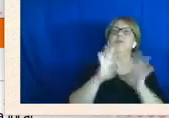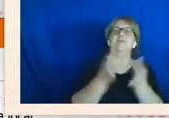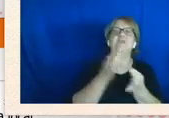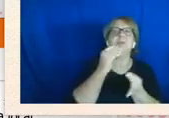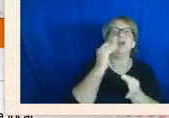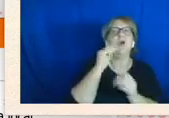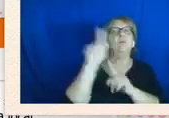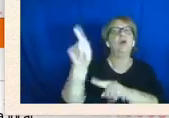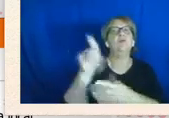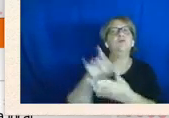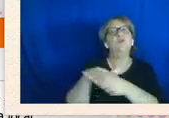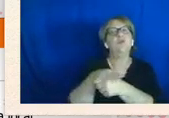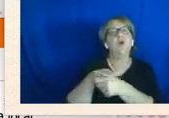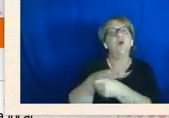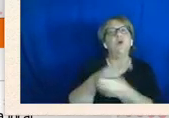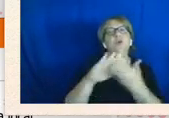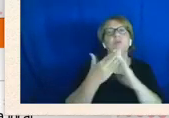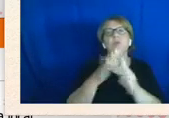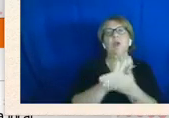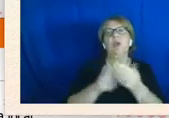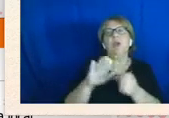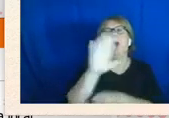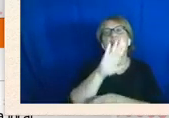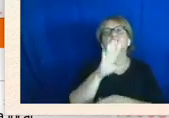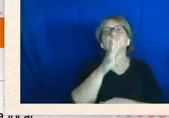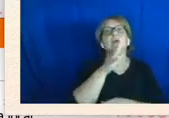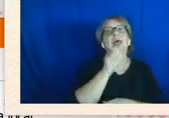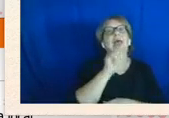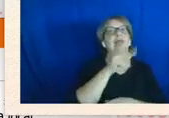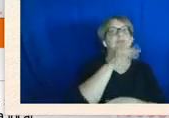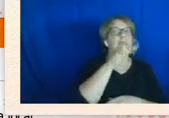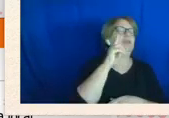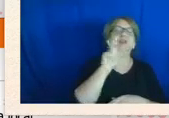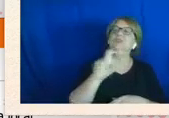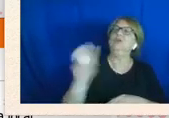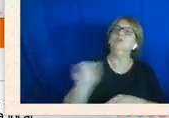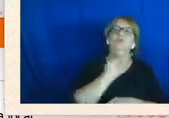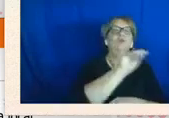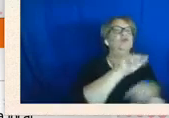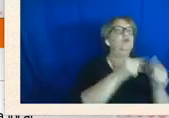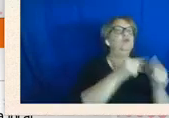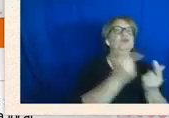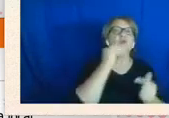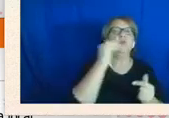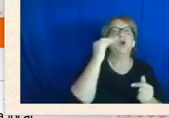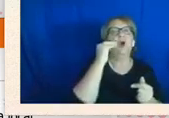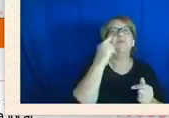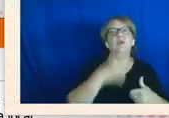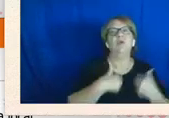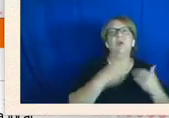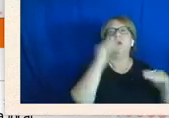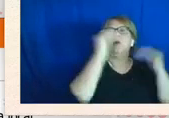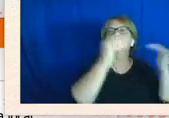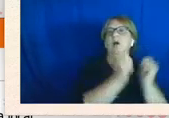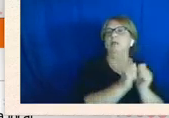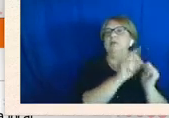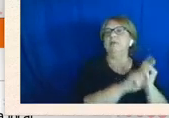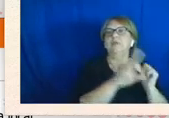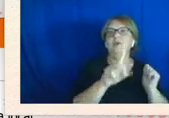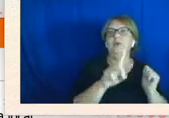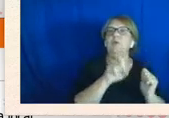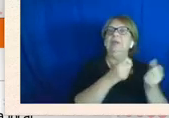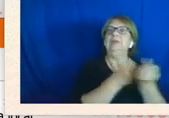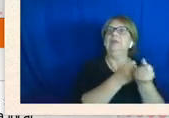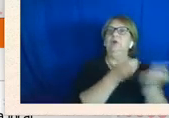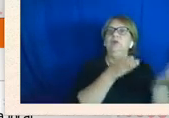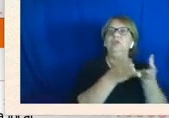college. Anne's mother thinks that Anne should move into a group home for young adults with developmental disabilities who need support services, and Anne's